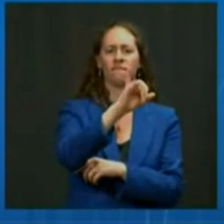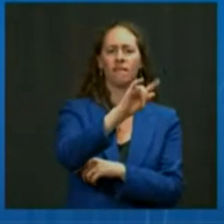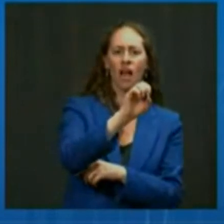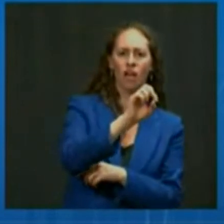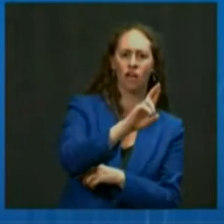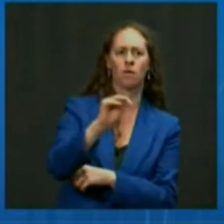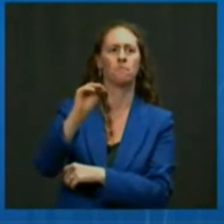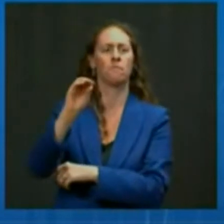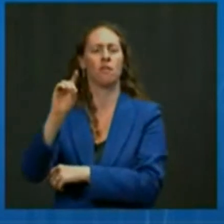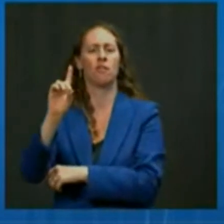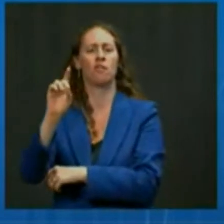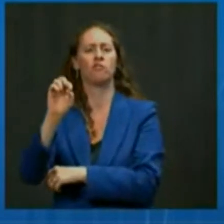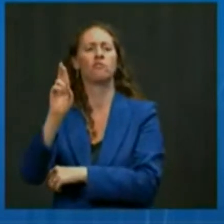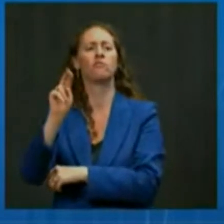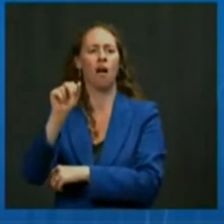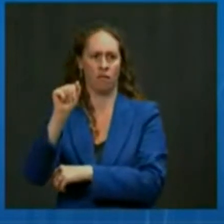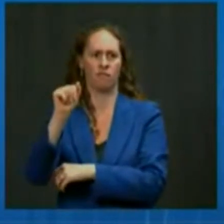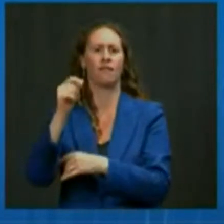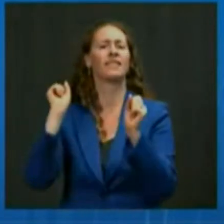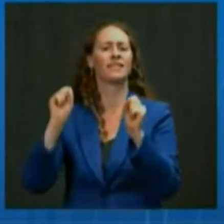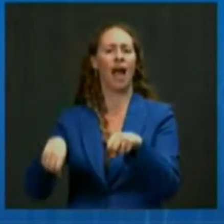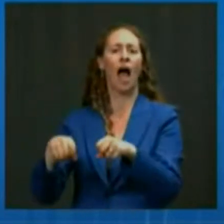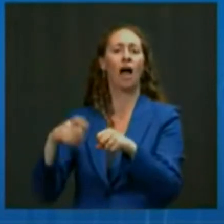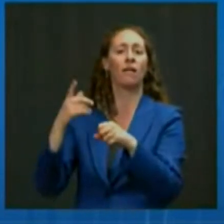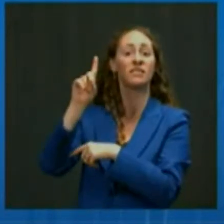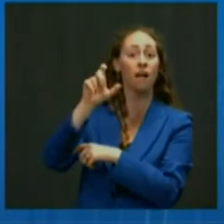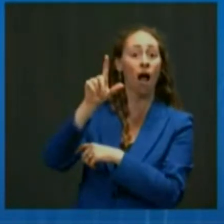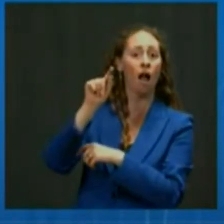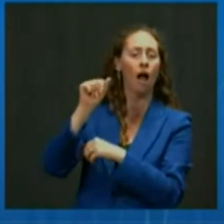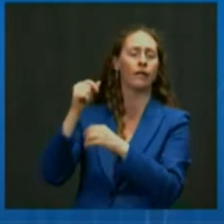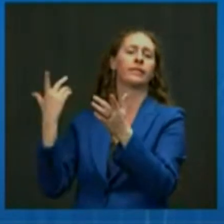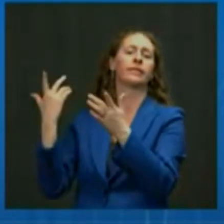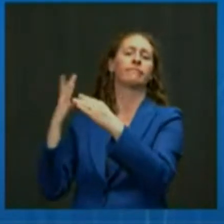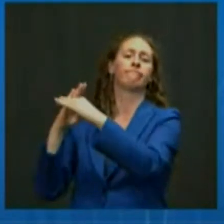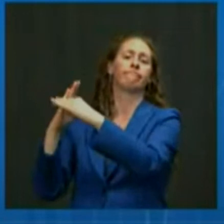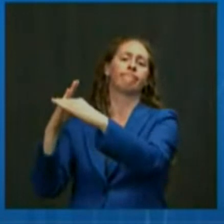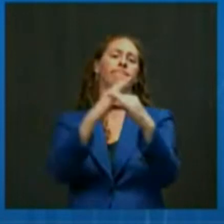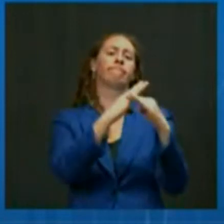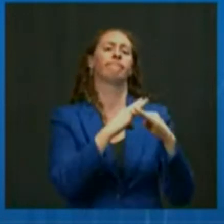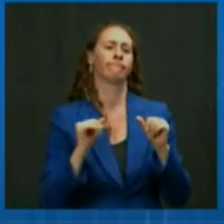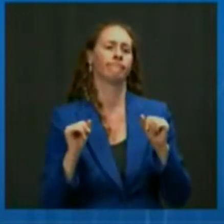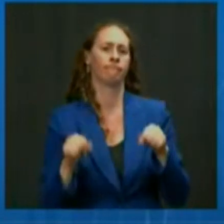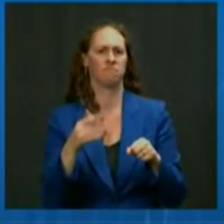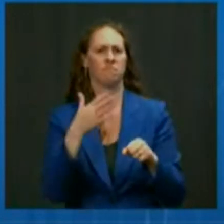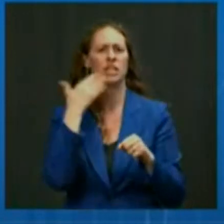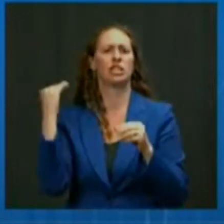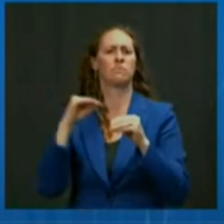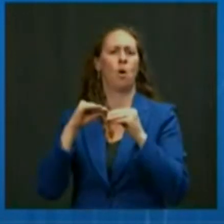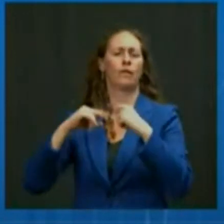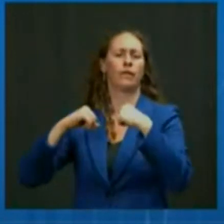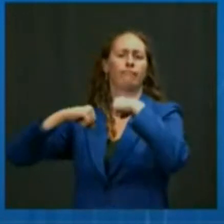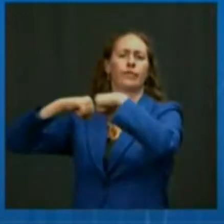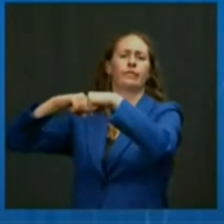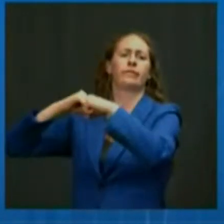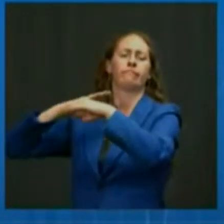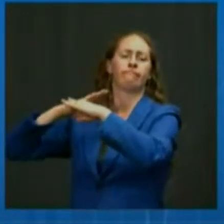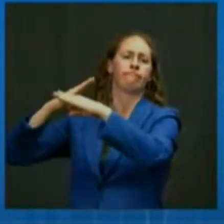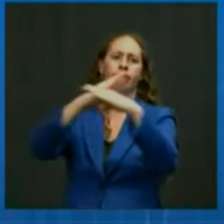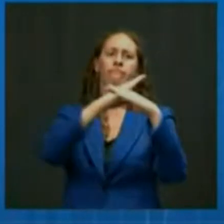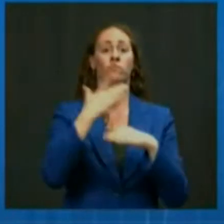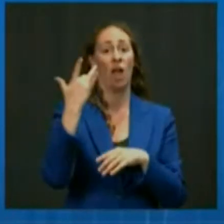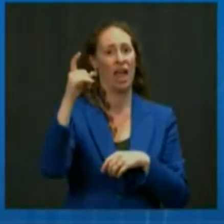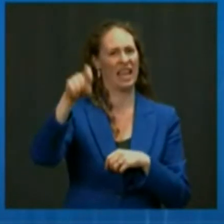dramatic increase in antibody titers when you do a third immunization dose. Last